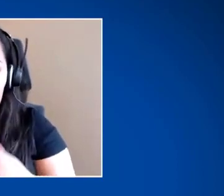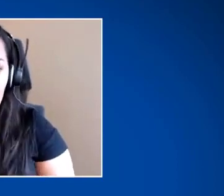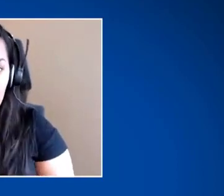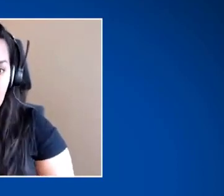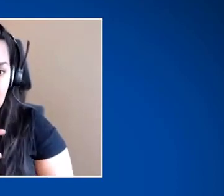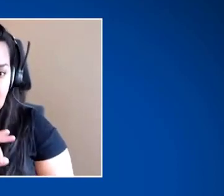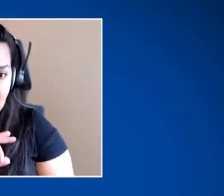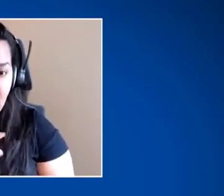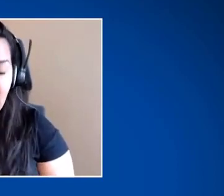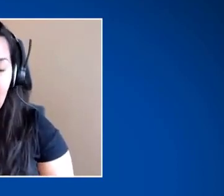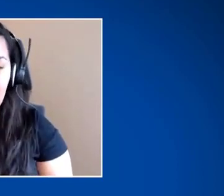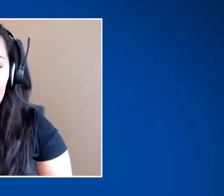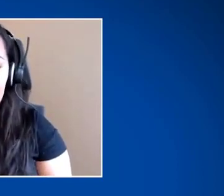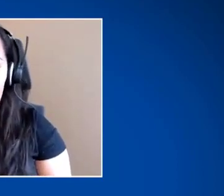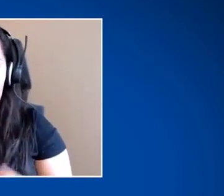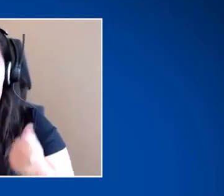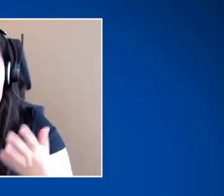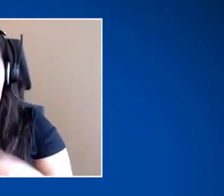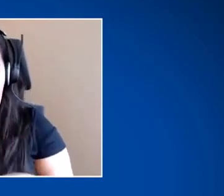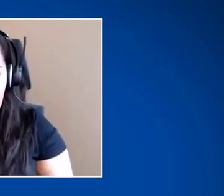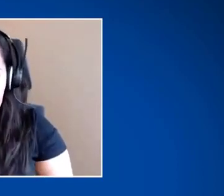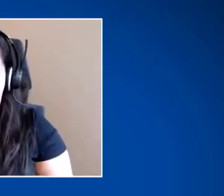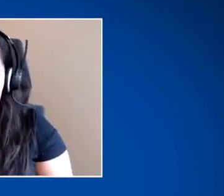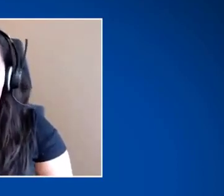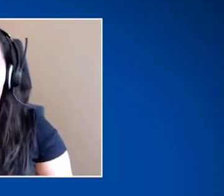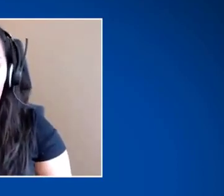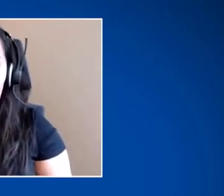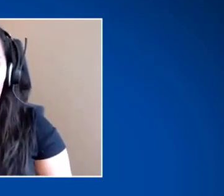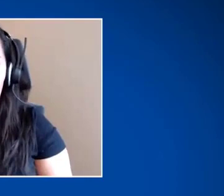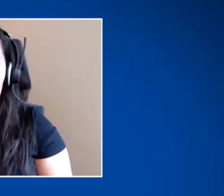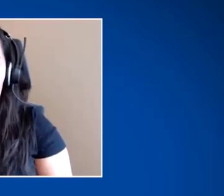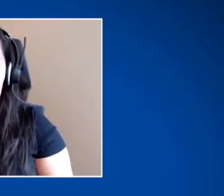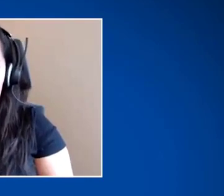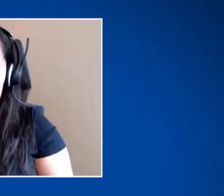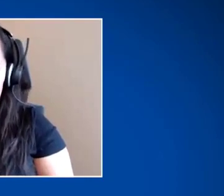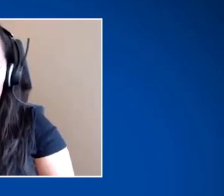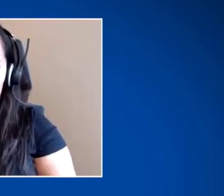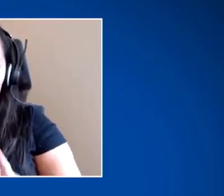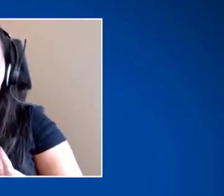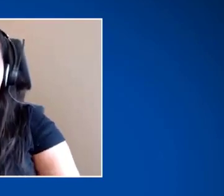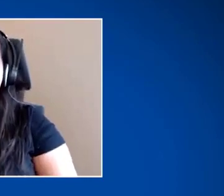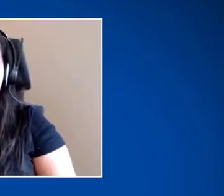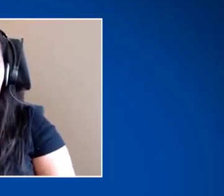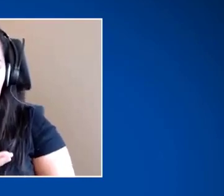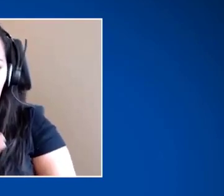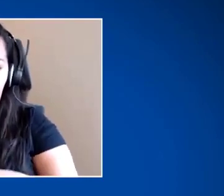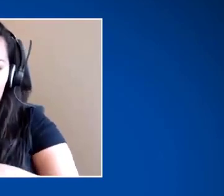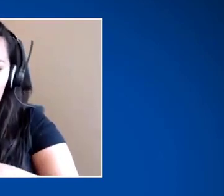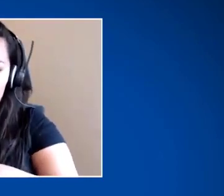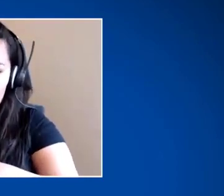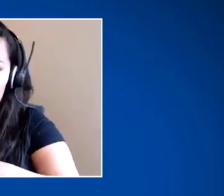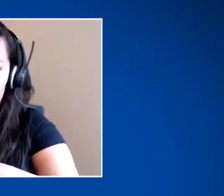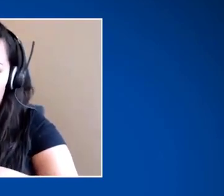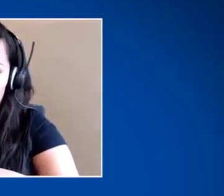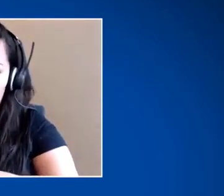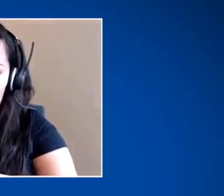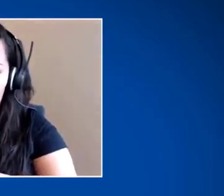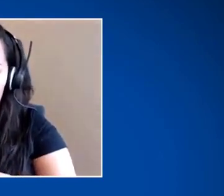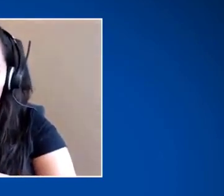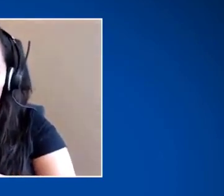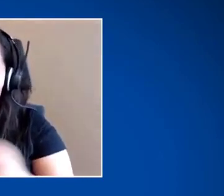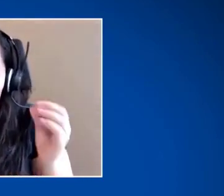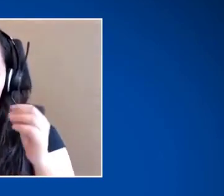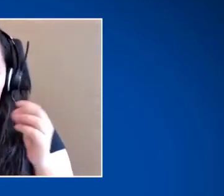and we've learned from many of you who have responded to our calls for input, and we're very grateful to that, about ways in which we